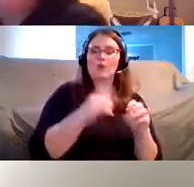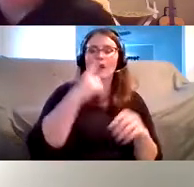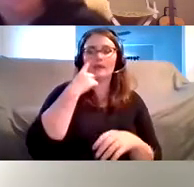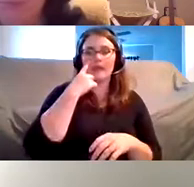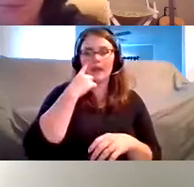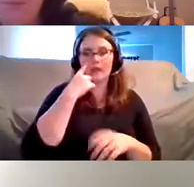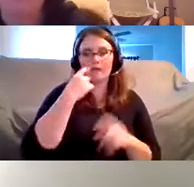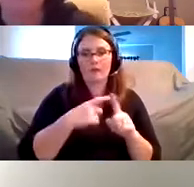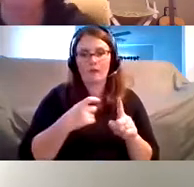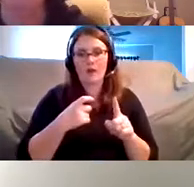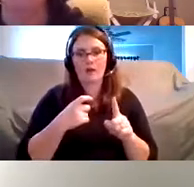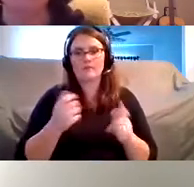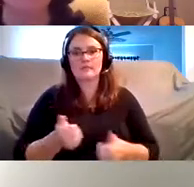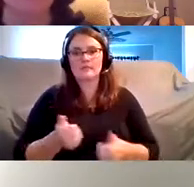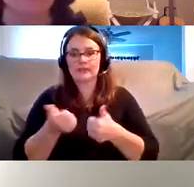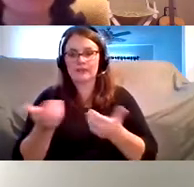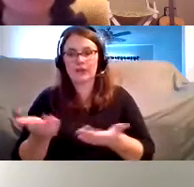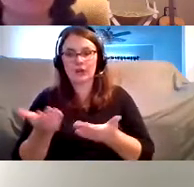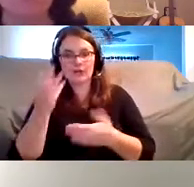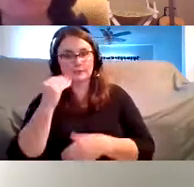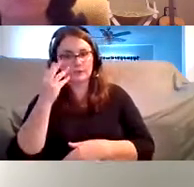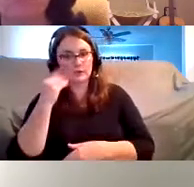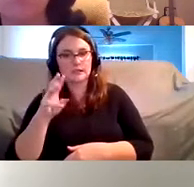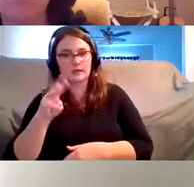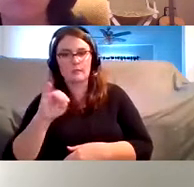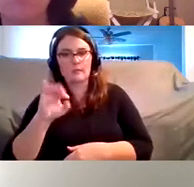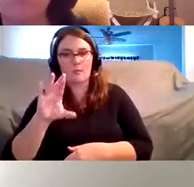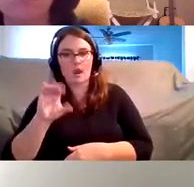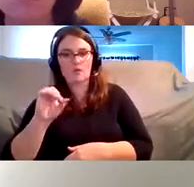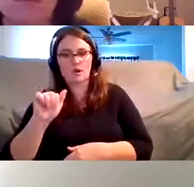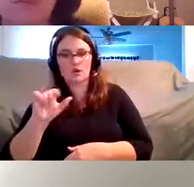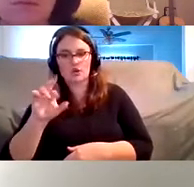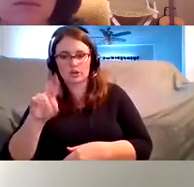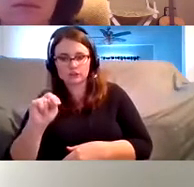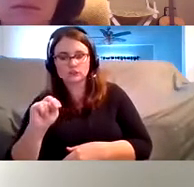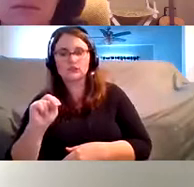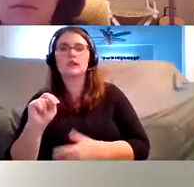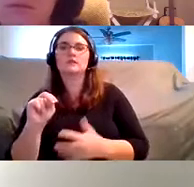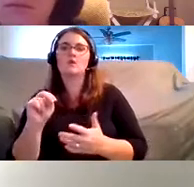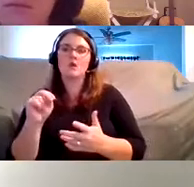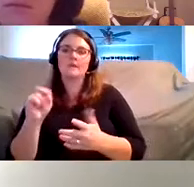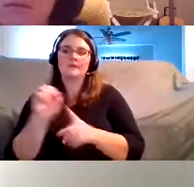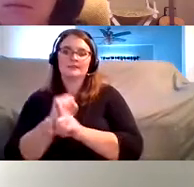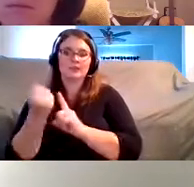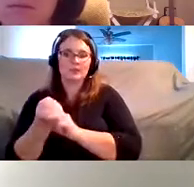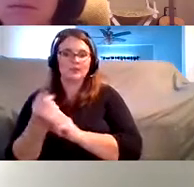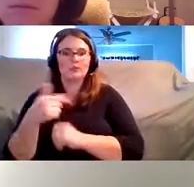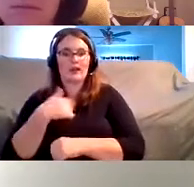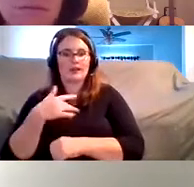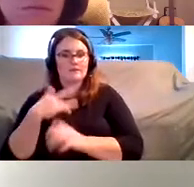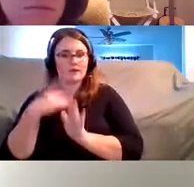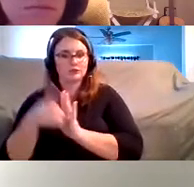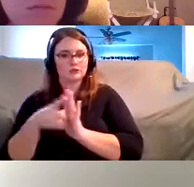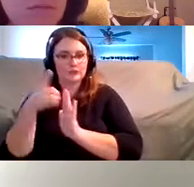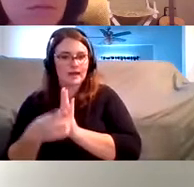and experience like microaggressions or situations that I felt discriminated, when I went back, I started to